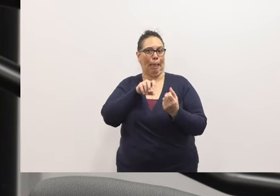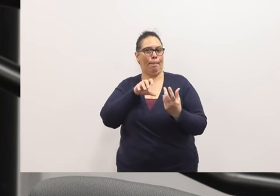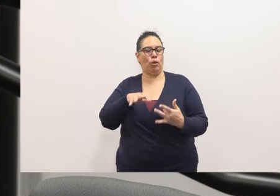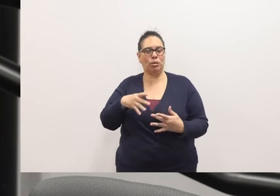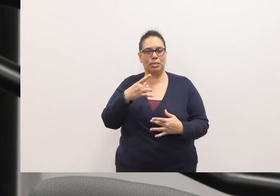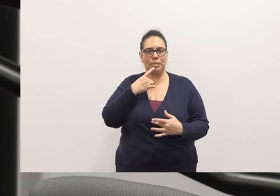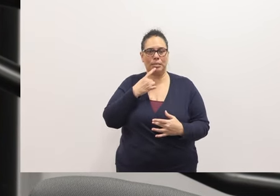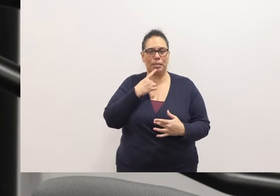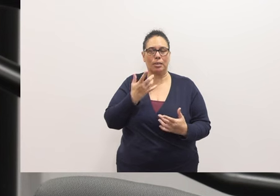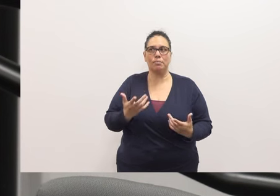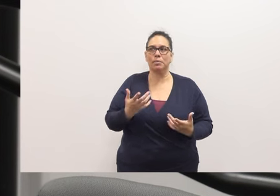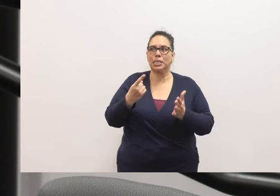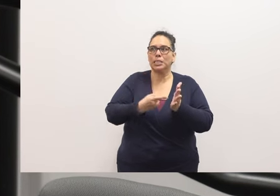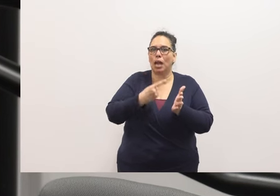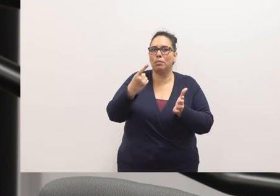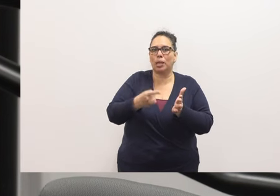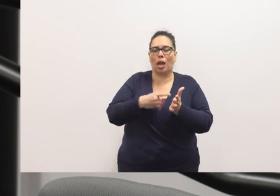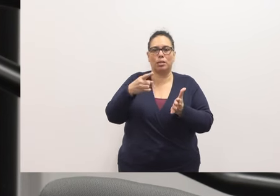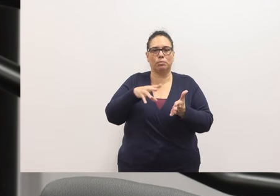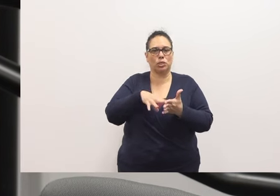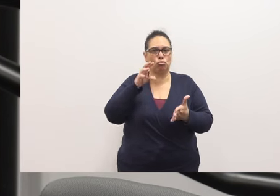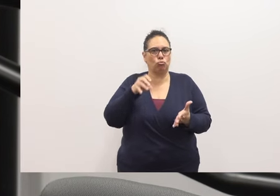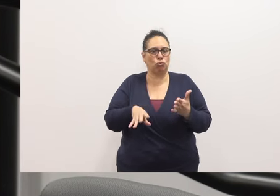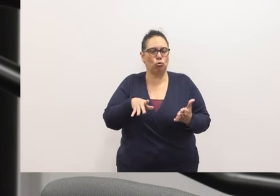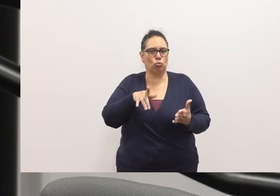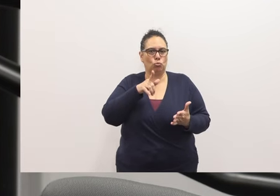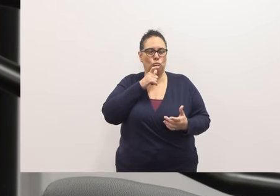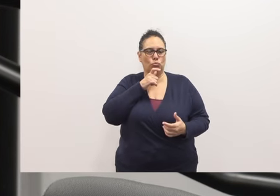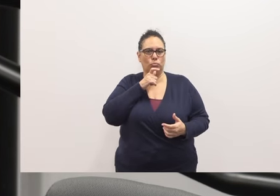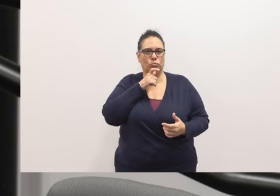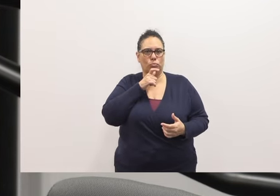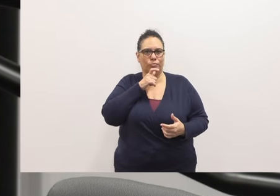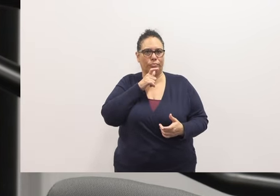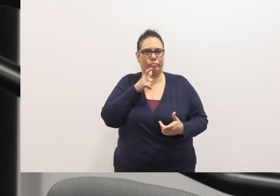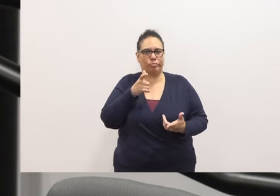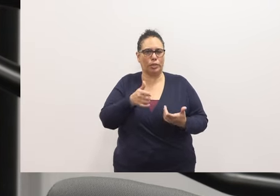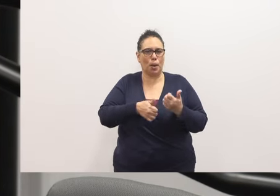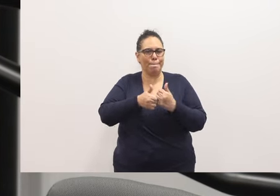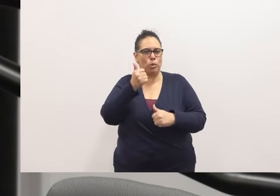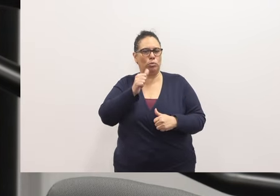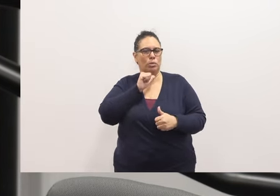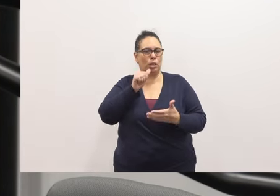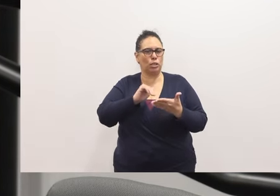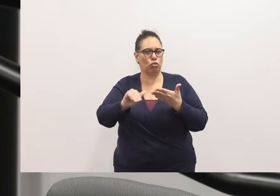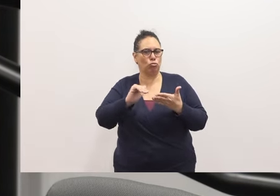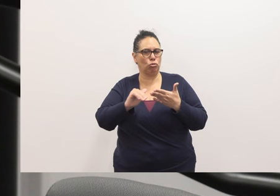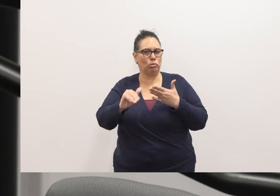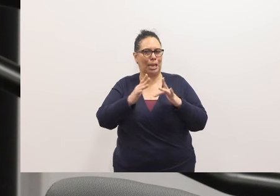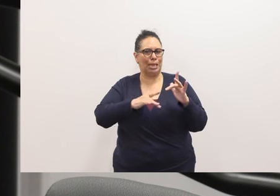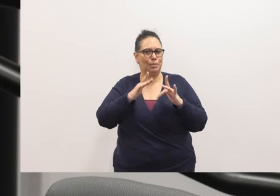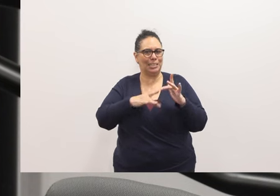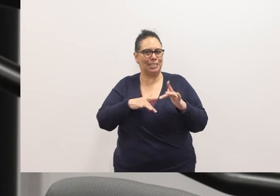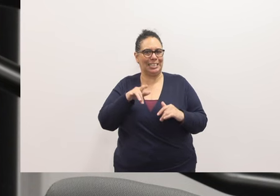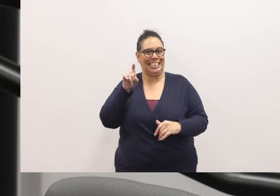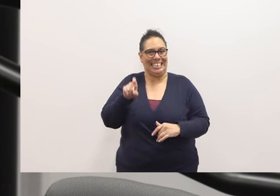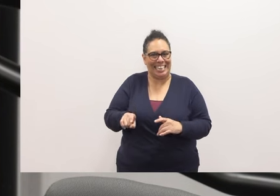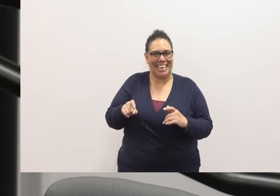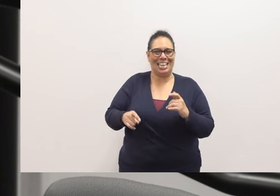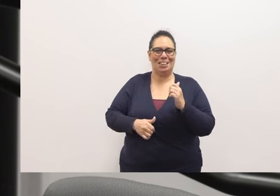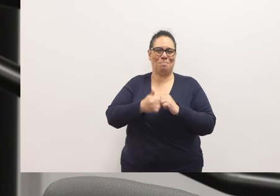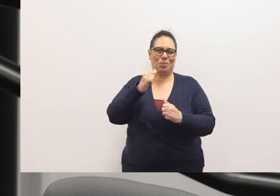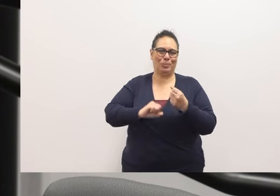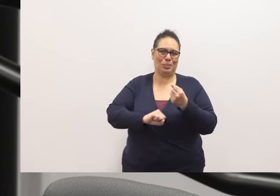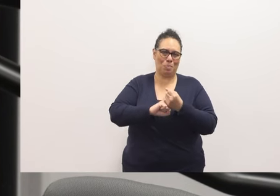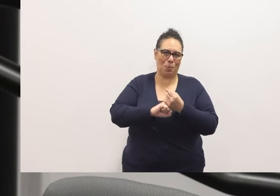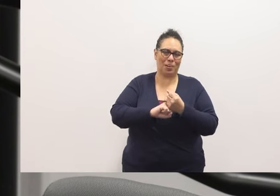that sometimes the students who have the most unexcused absences need the most support and